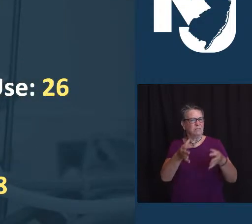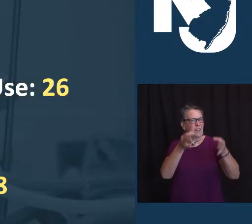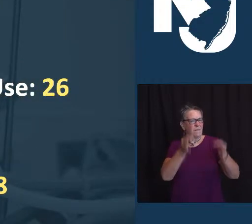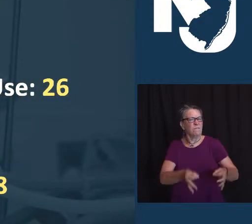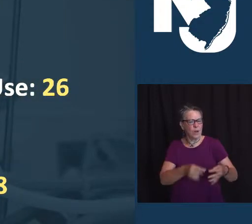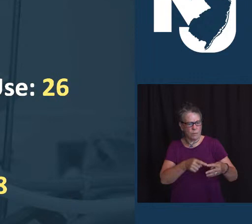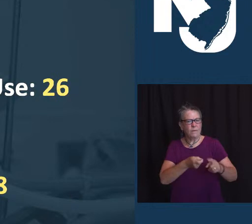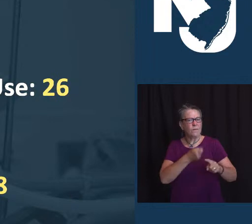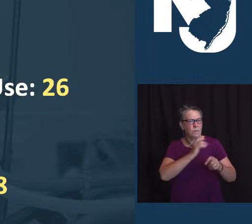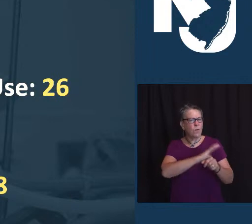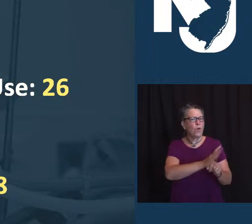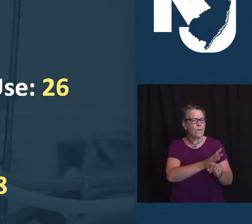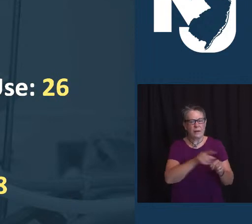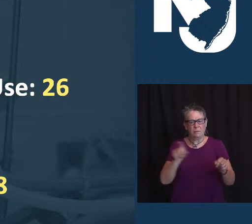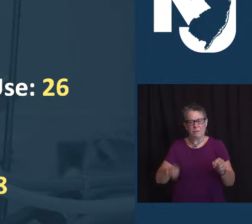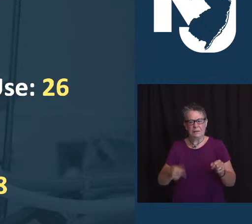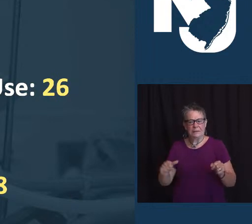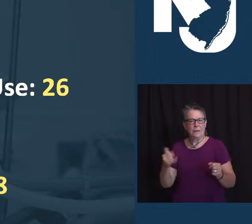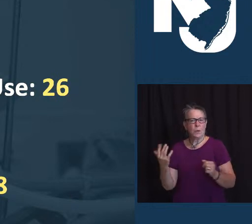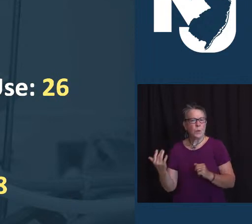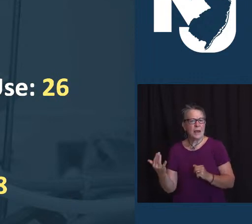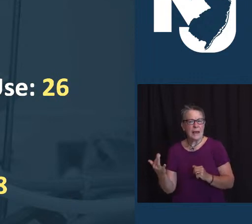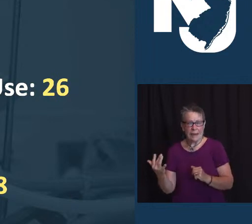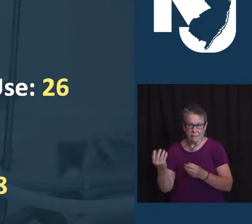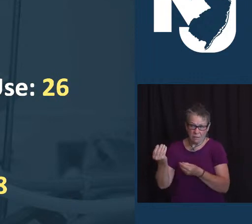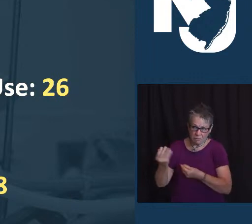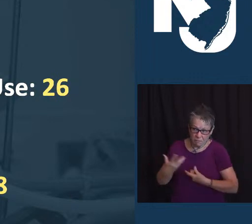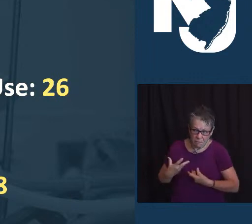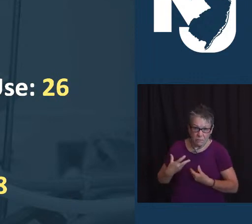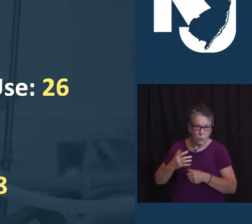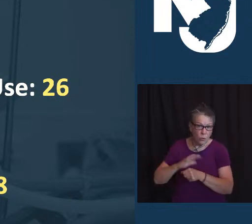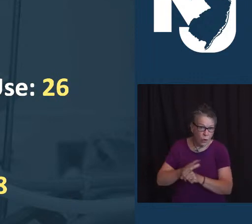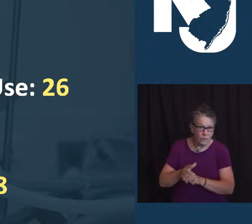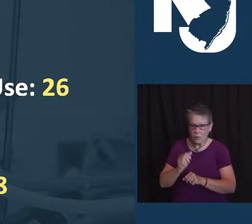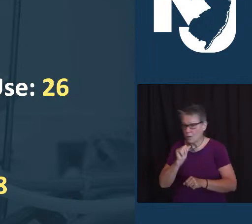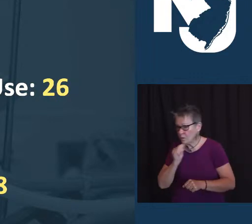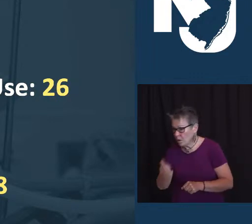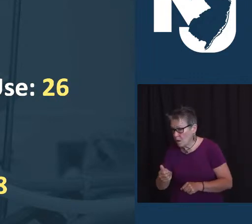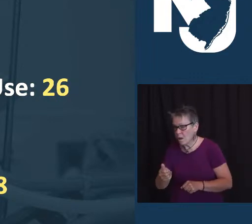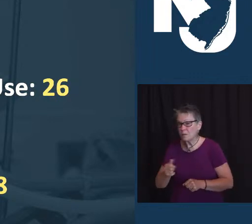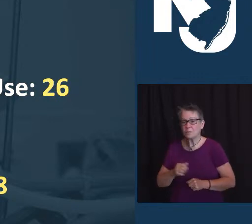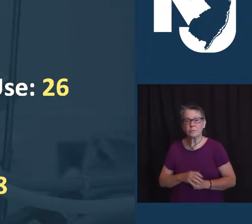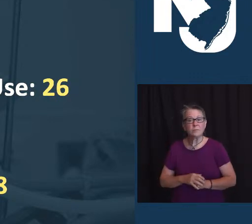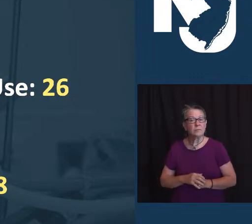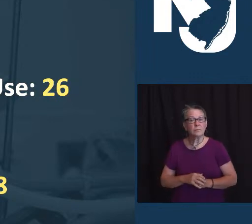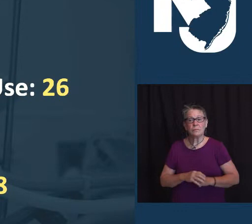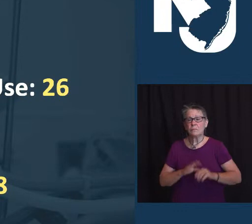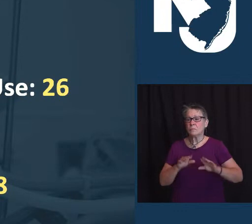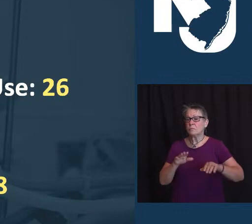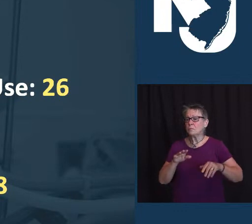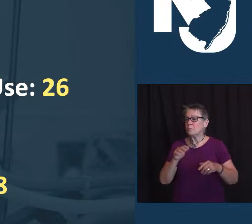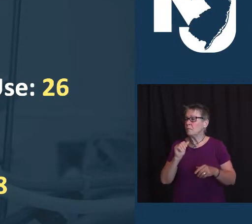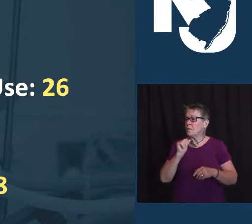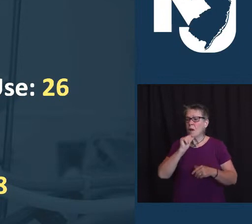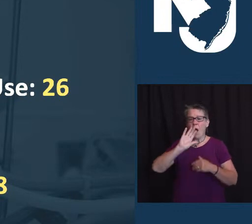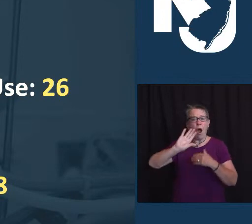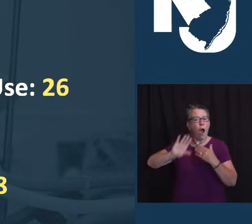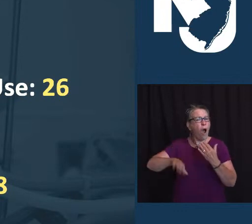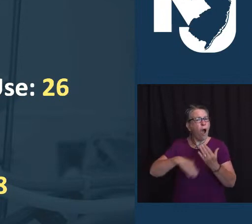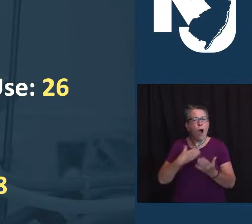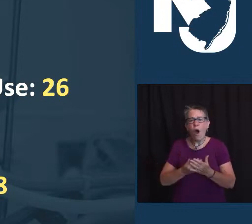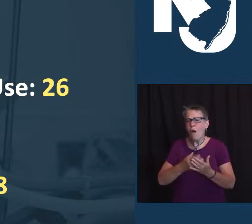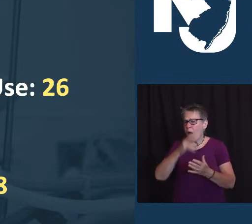of our 71 hospitals, an unusually low hit rate today. We had some data issues coming in from those hospitals. They